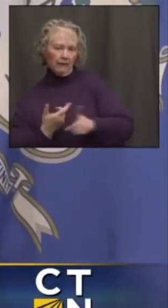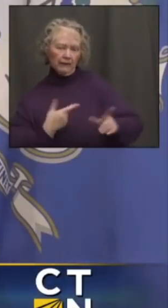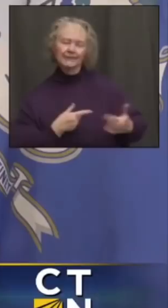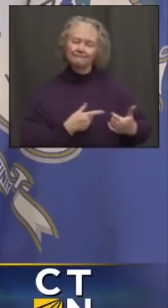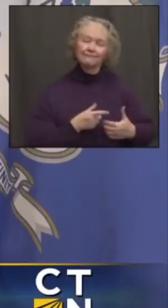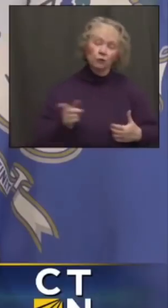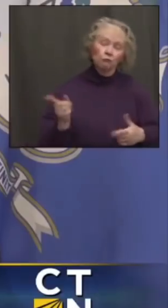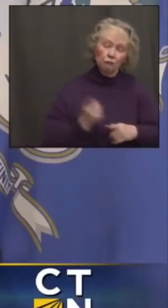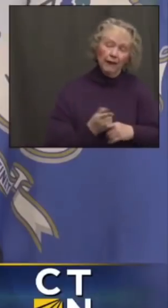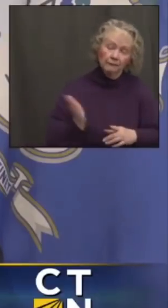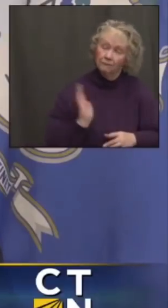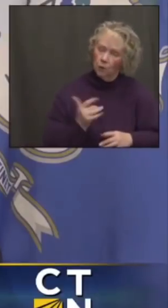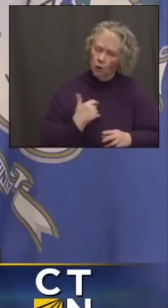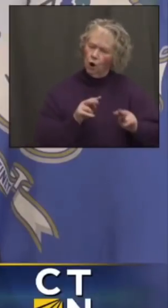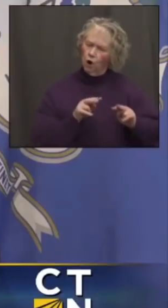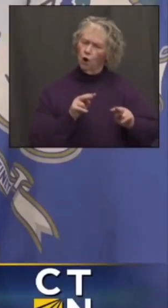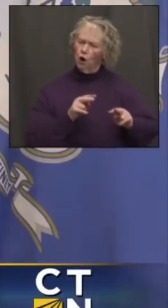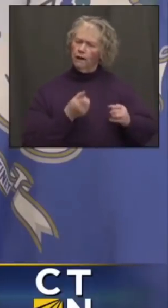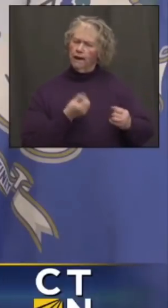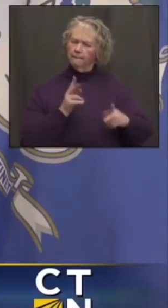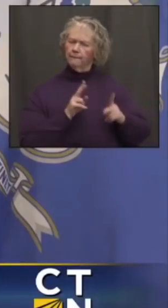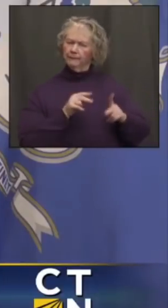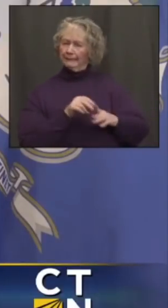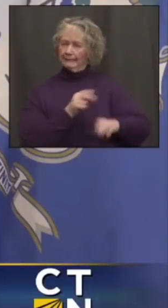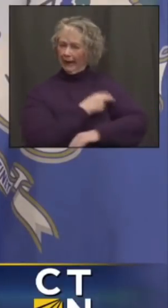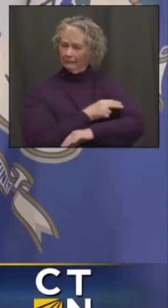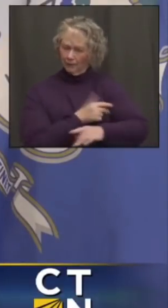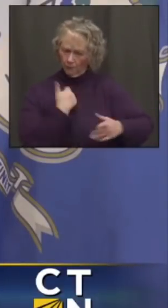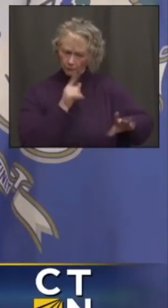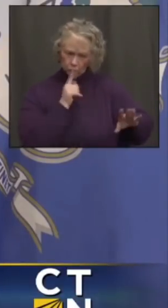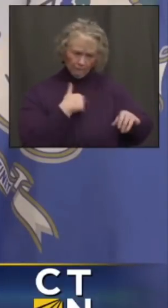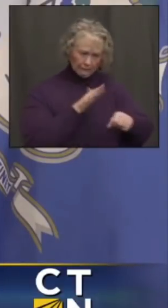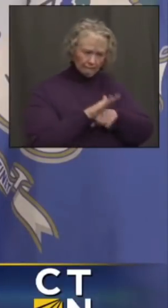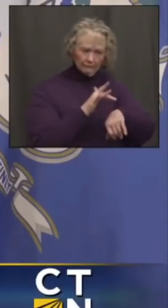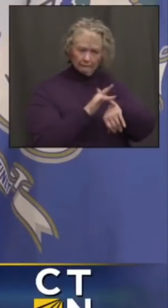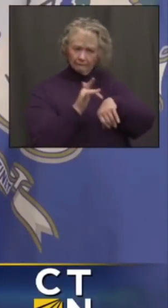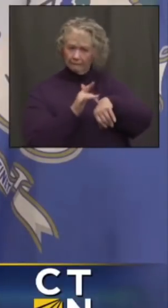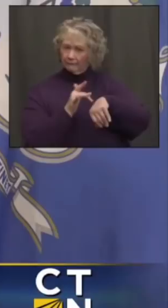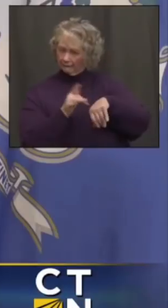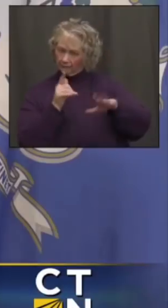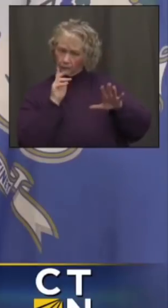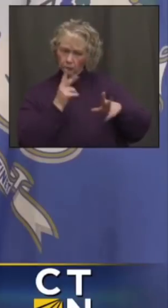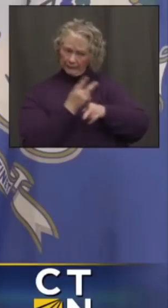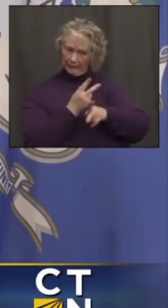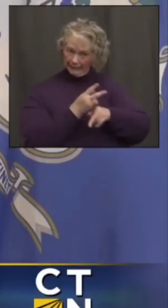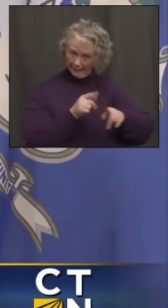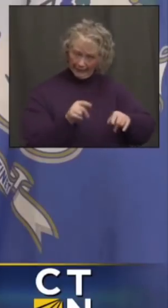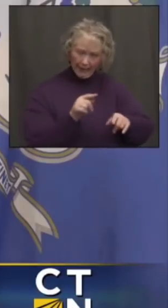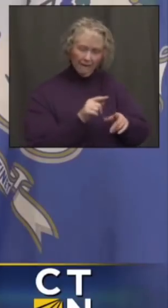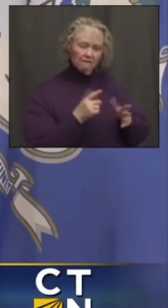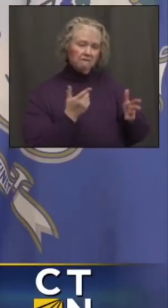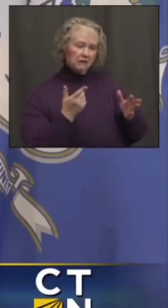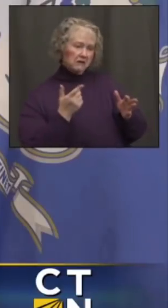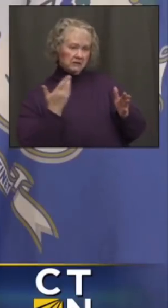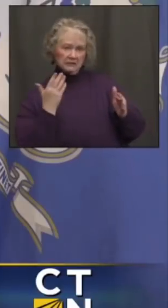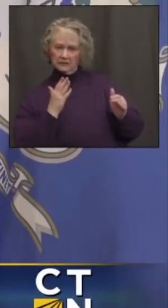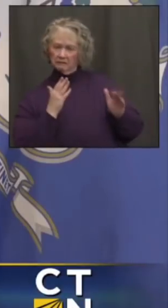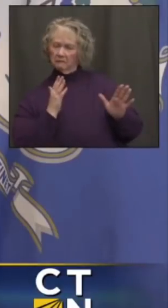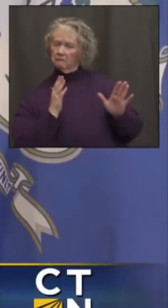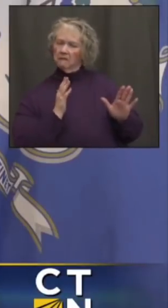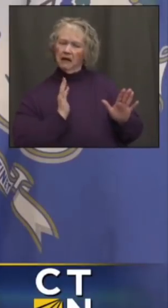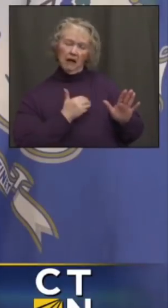place. How will these different variants factor into your sort of decision-making on restrictions going forward? Yeah, Julia, that's a